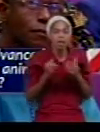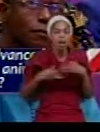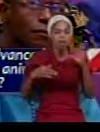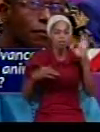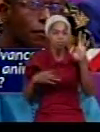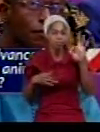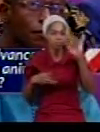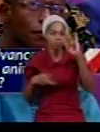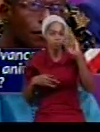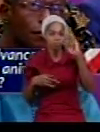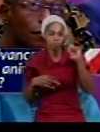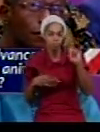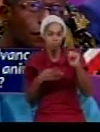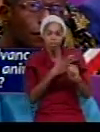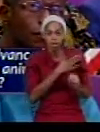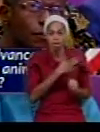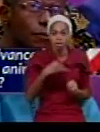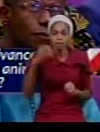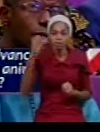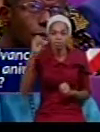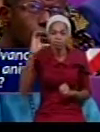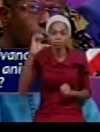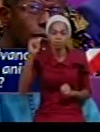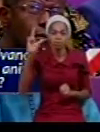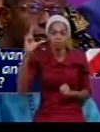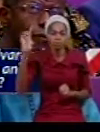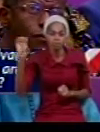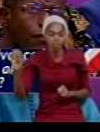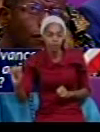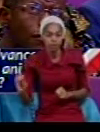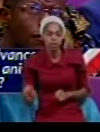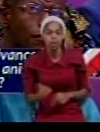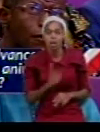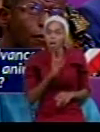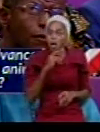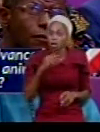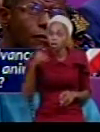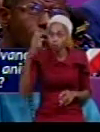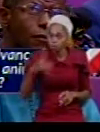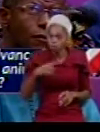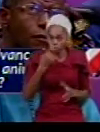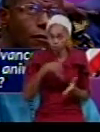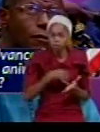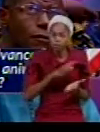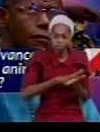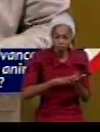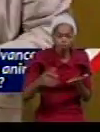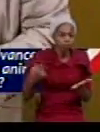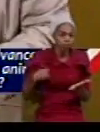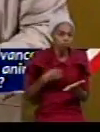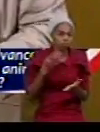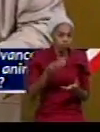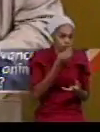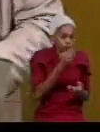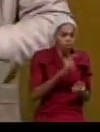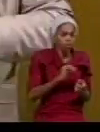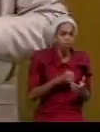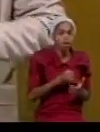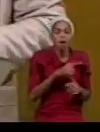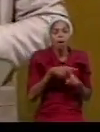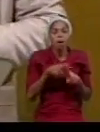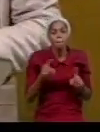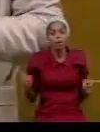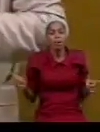eat. But the other ones are not to be eaten at all. Thank you. Question number three,